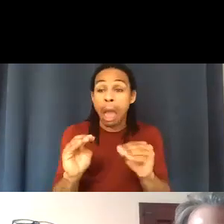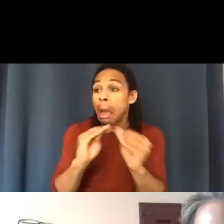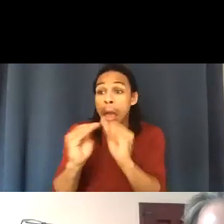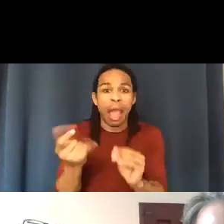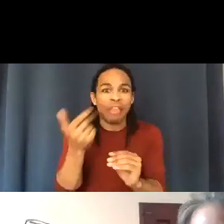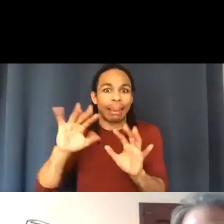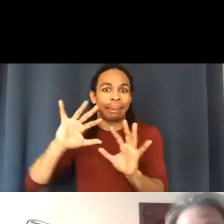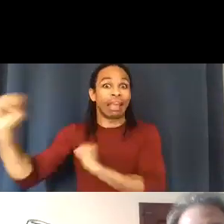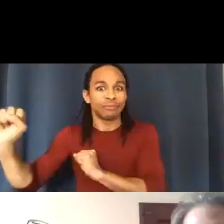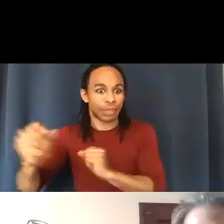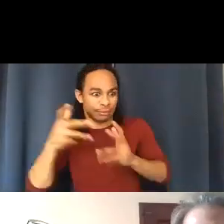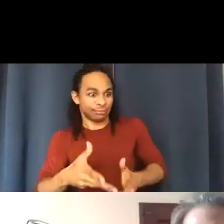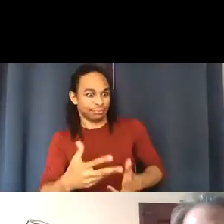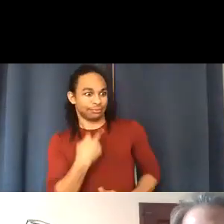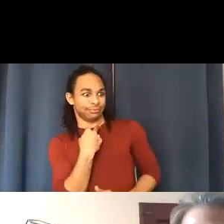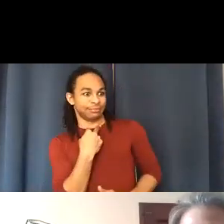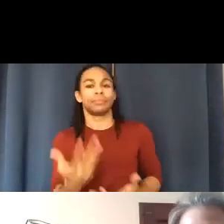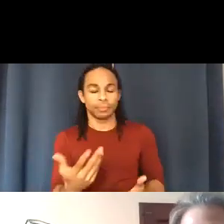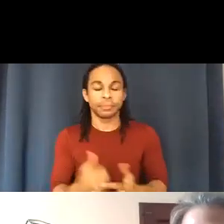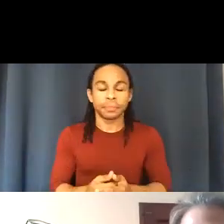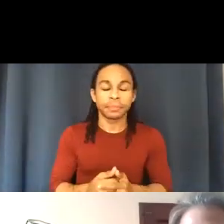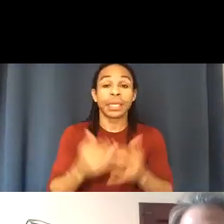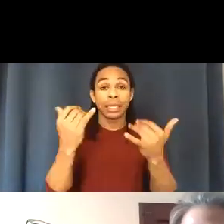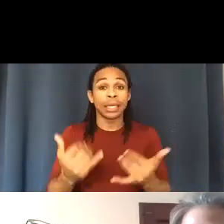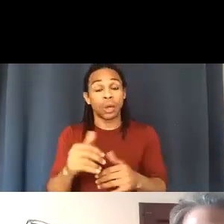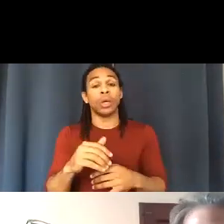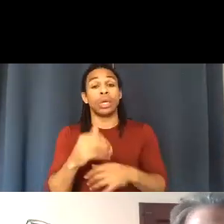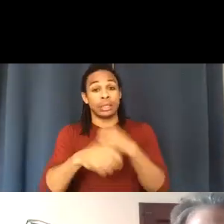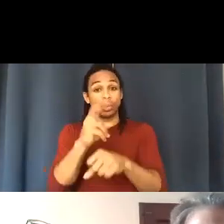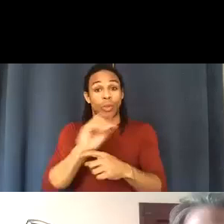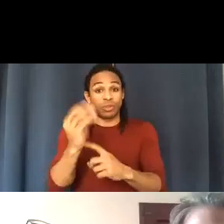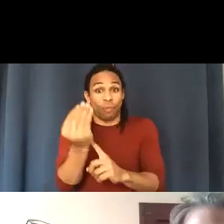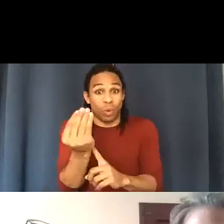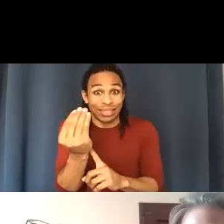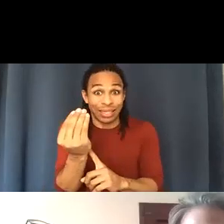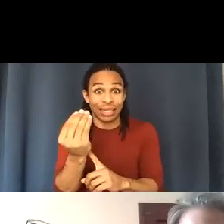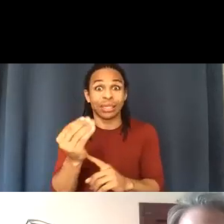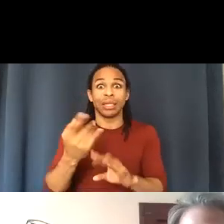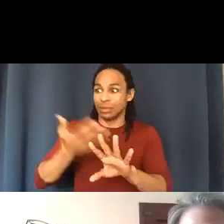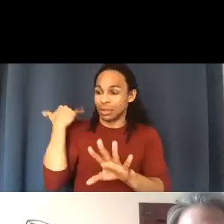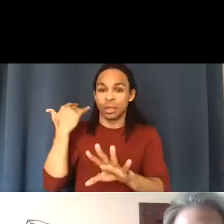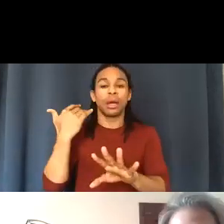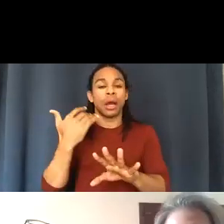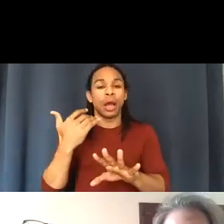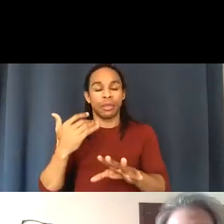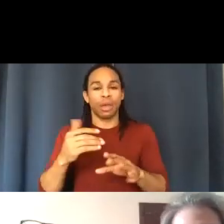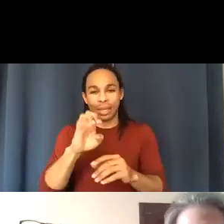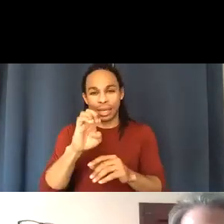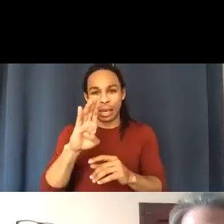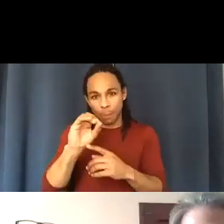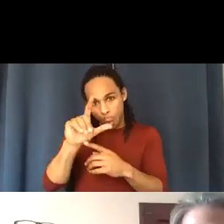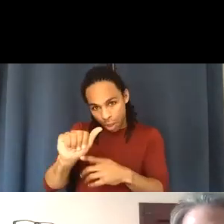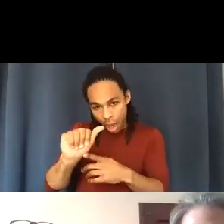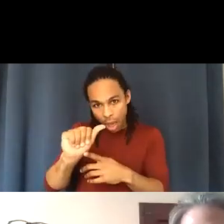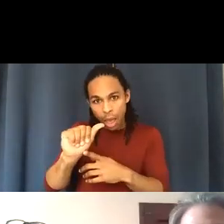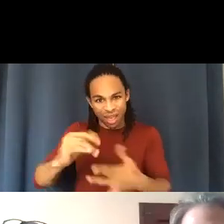So in 2014, at the height of the Ebola outbreak in West Africa, Partners in Health was